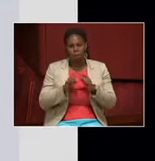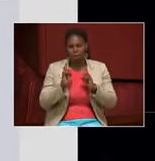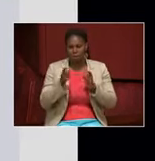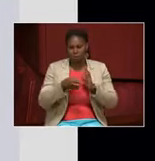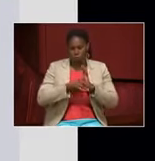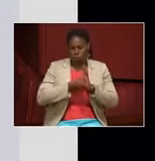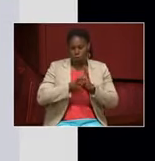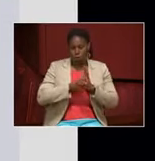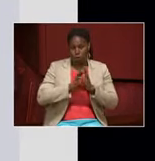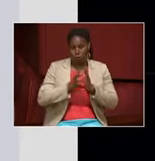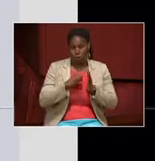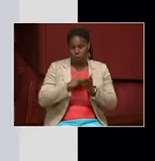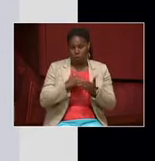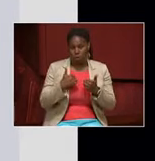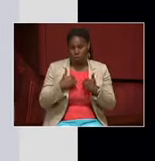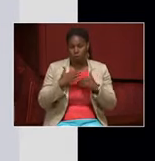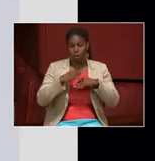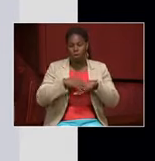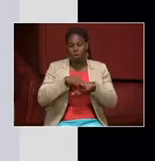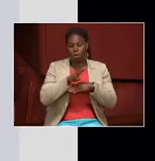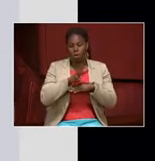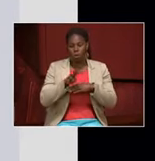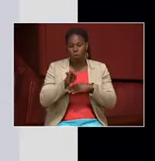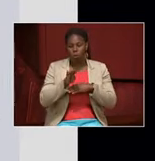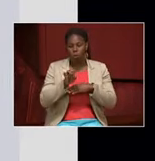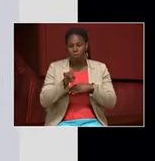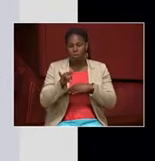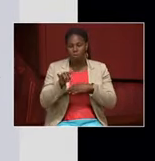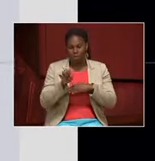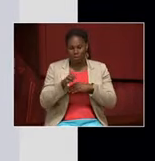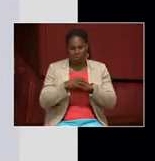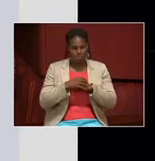what we have available on the website.